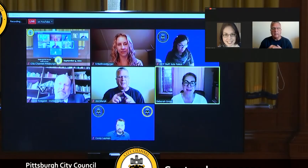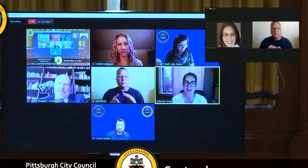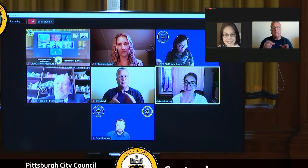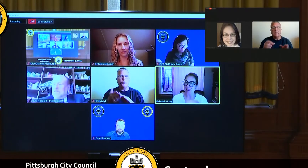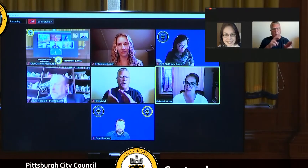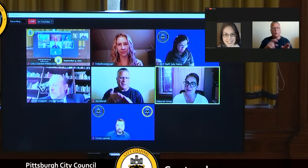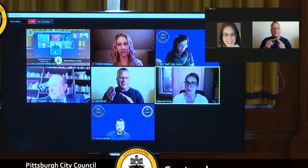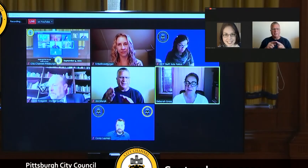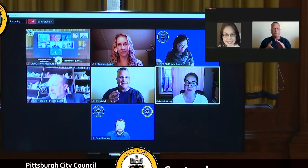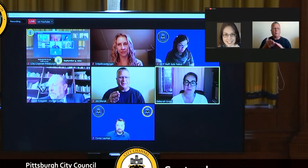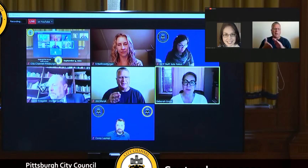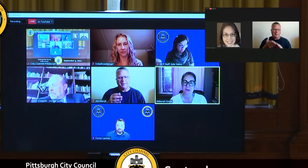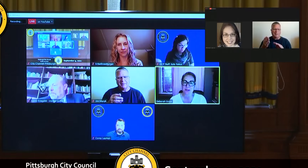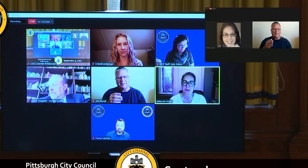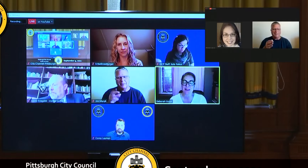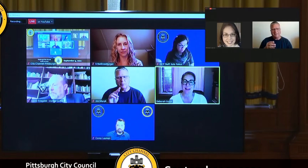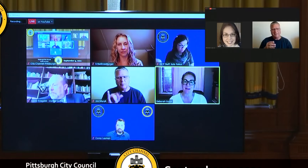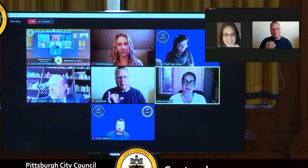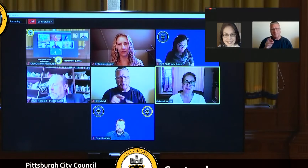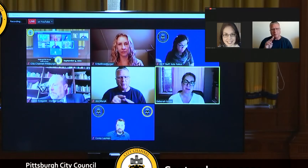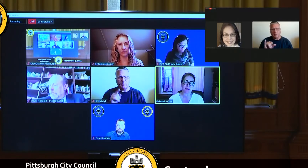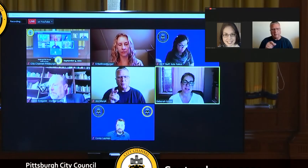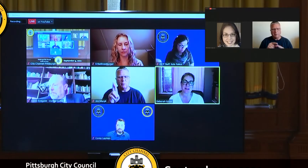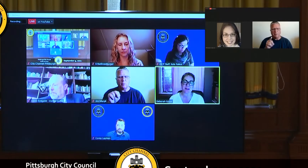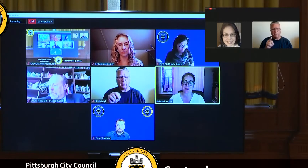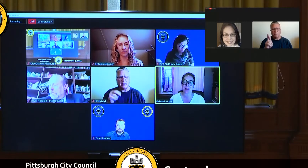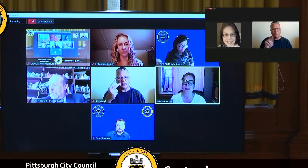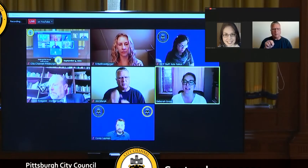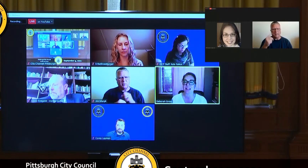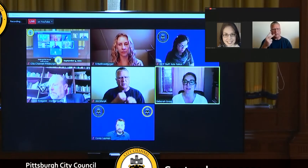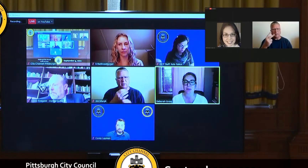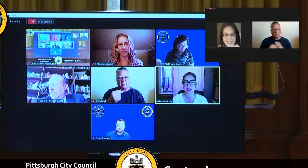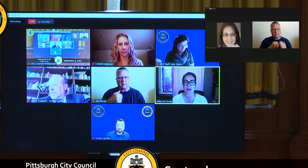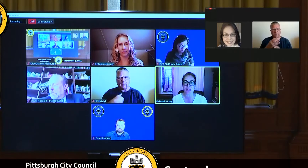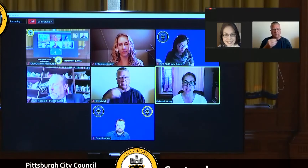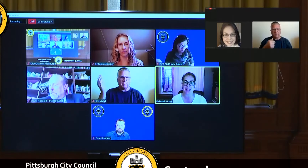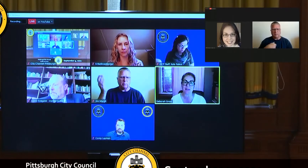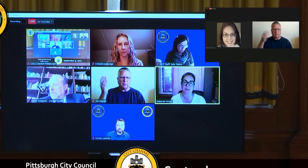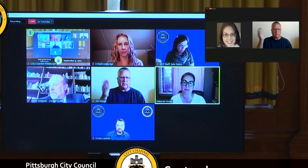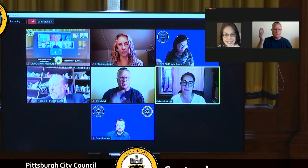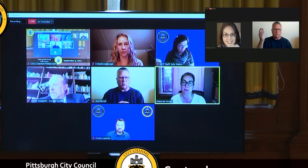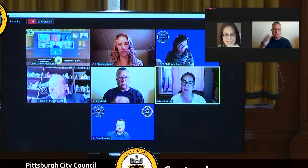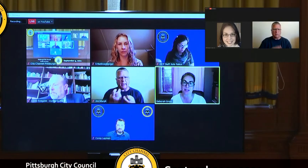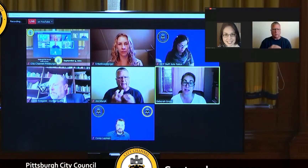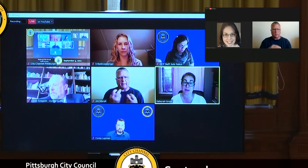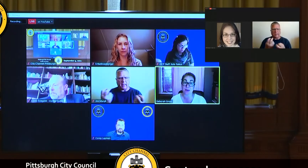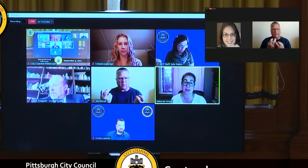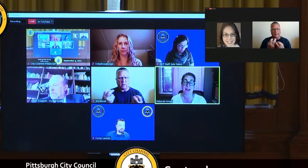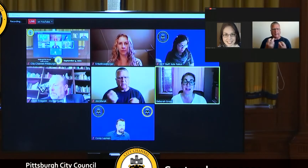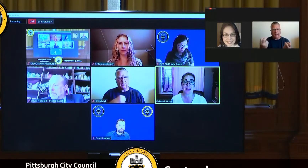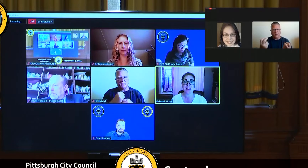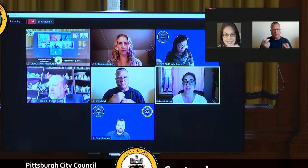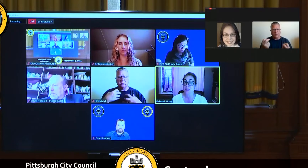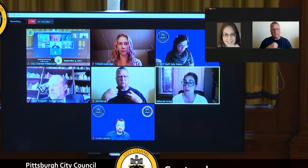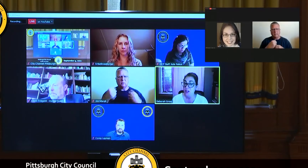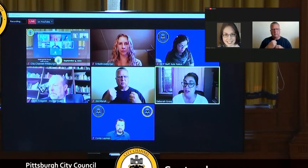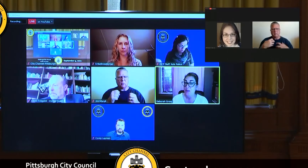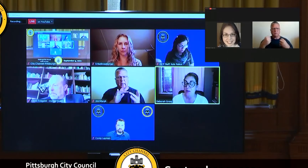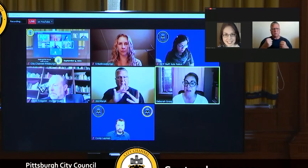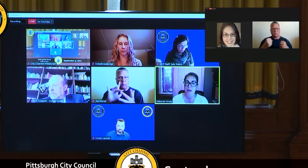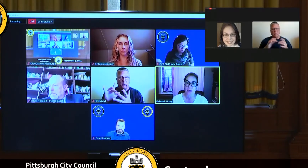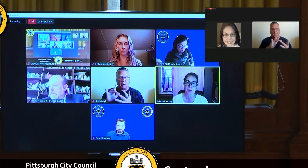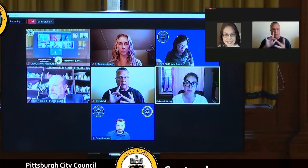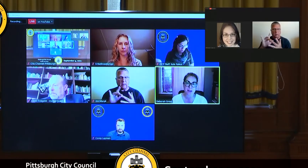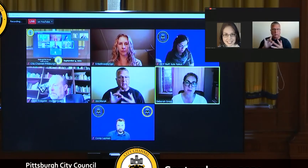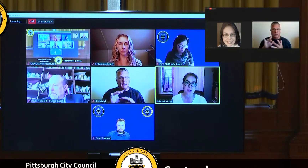And then it was some 2 years ago, I think I was also a presenter on the panel, and it's really created a robust network of especially women, not